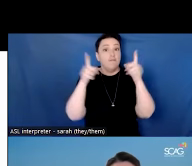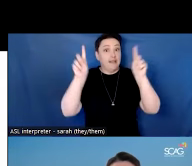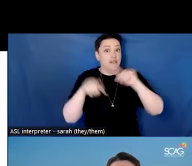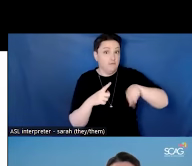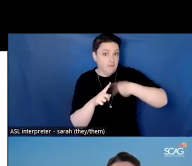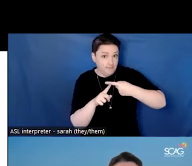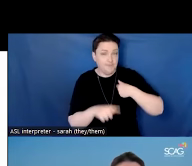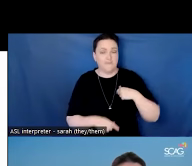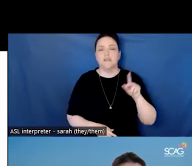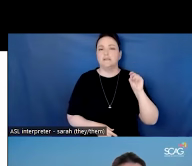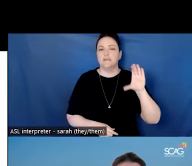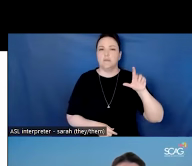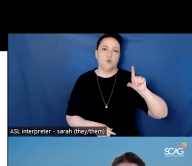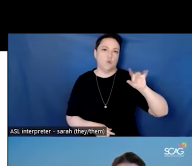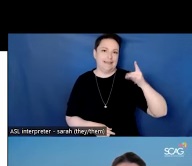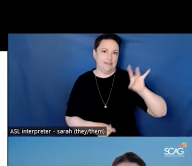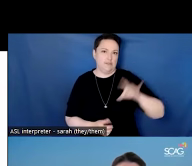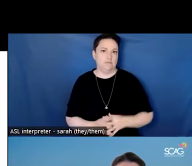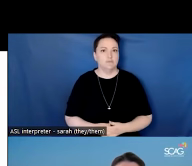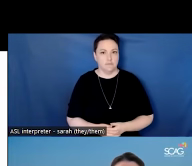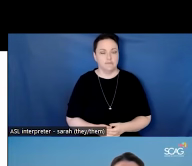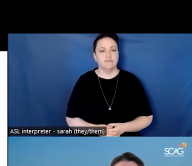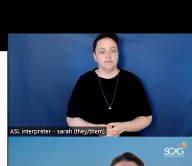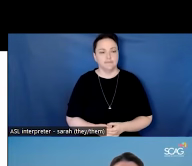December 2018.